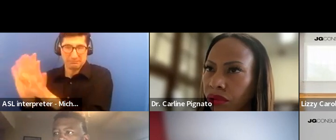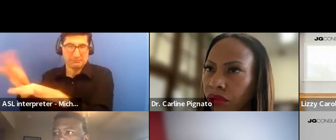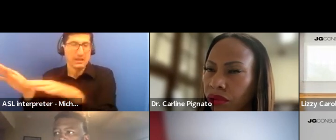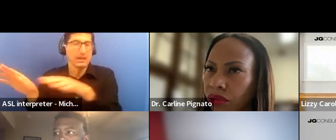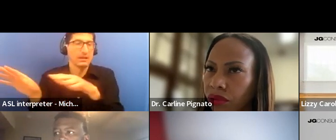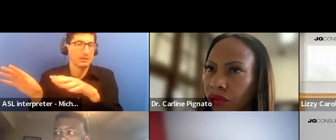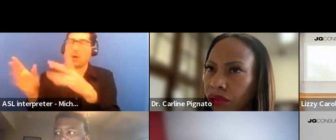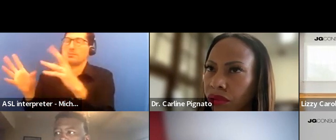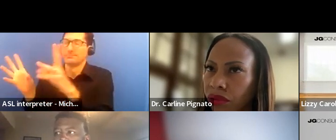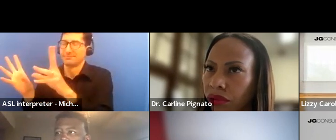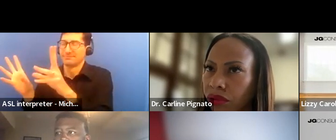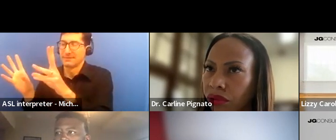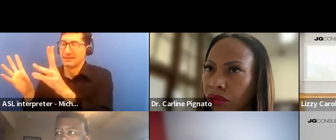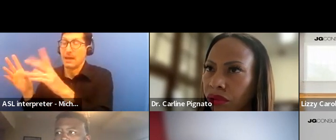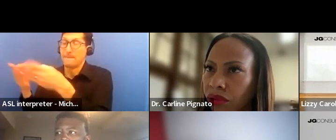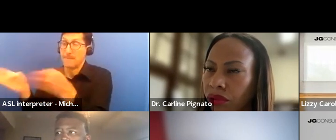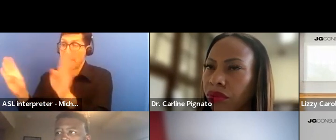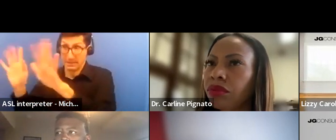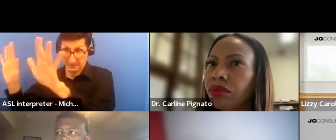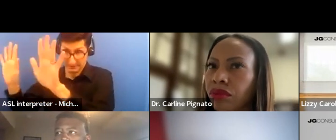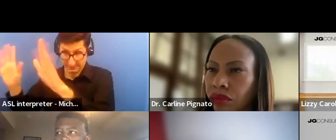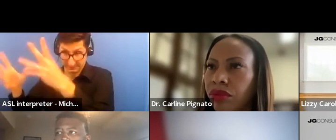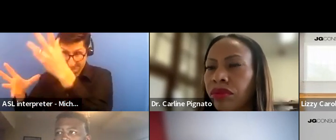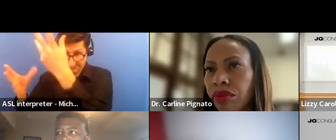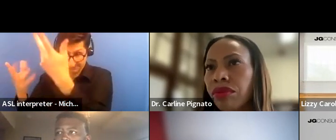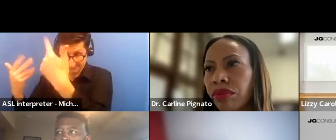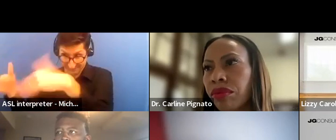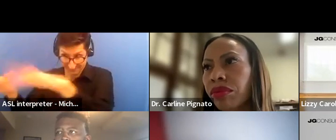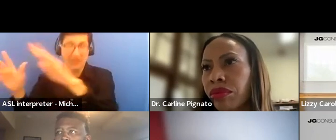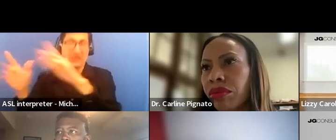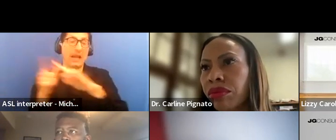not reconvene again. Does that make sense? You're welcome.